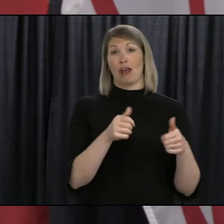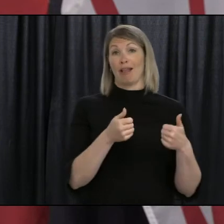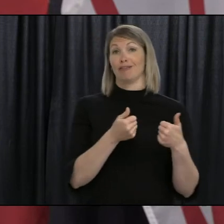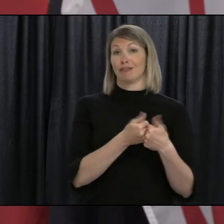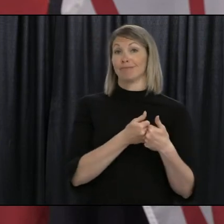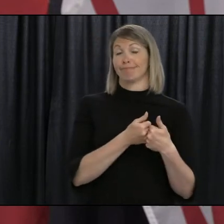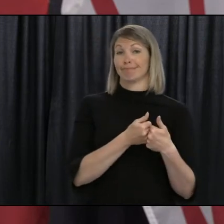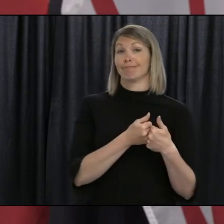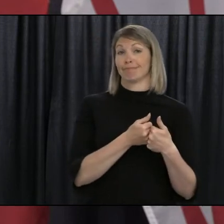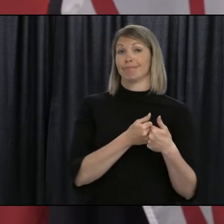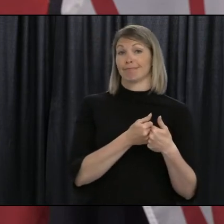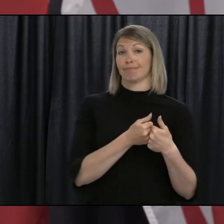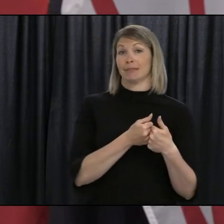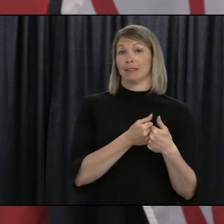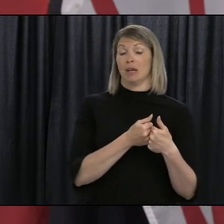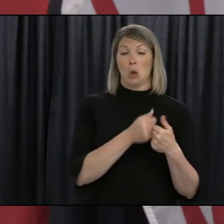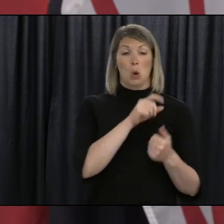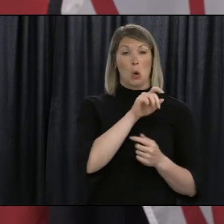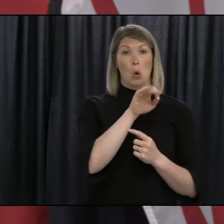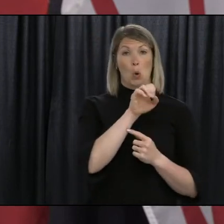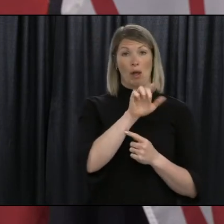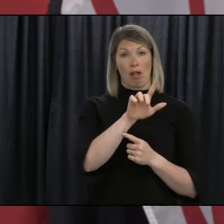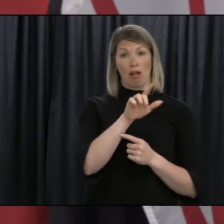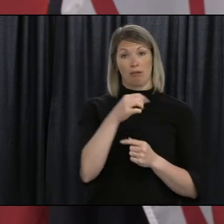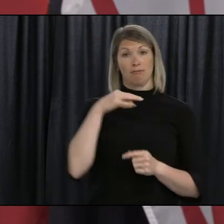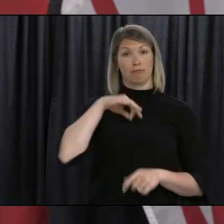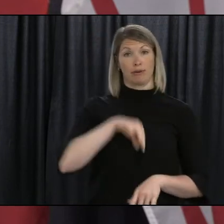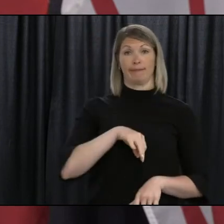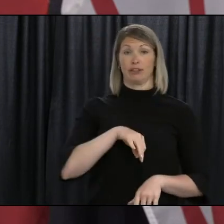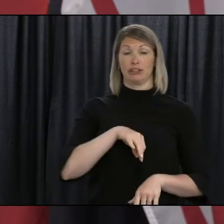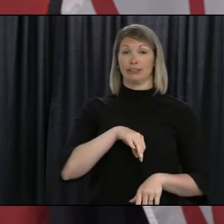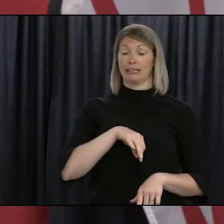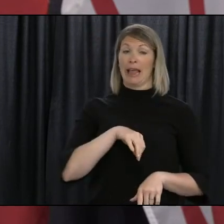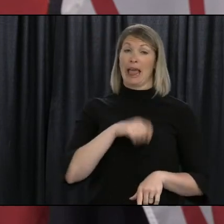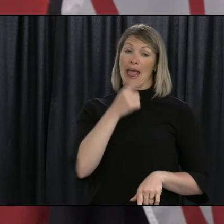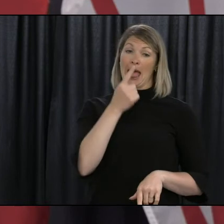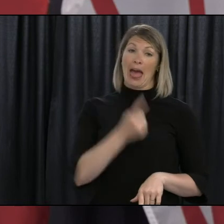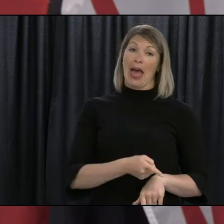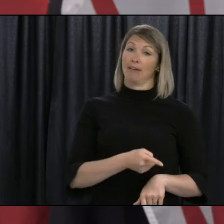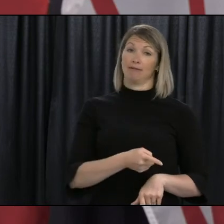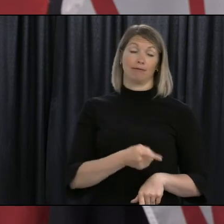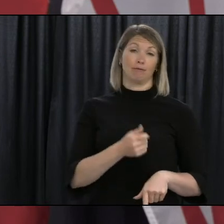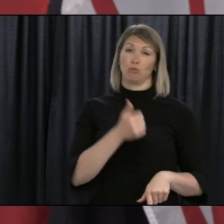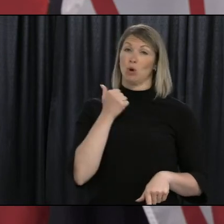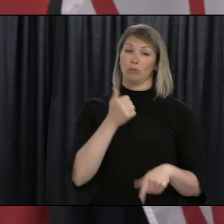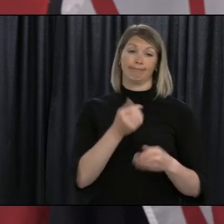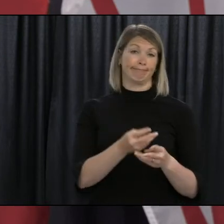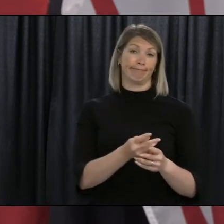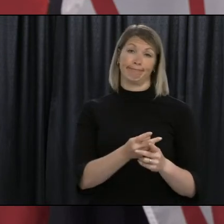addition to half of the oil revenue, we can anticipate business,